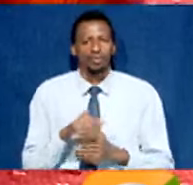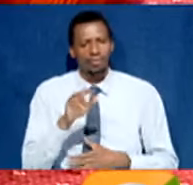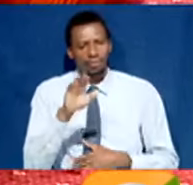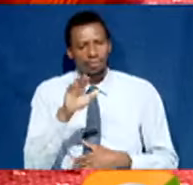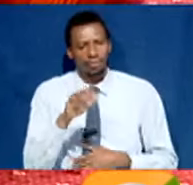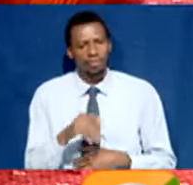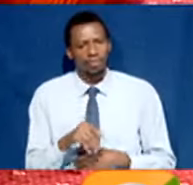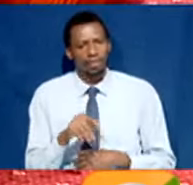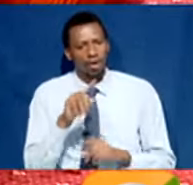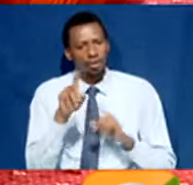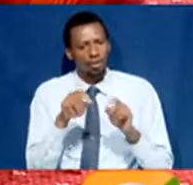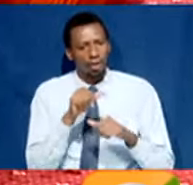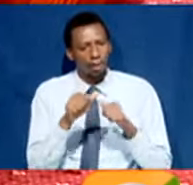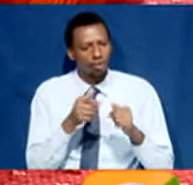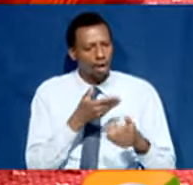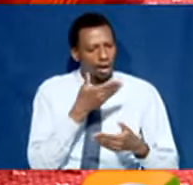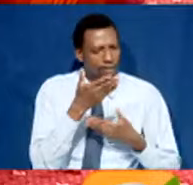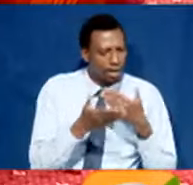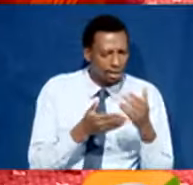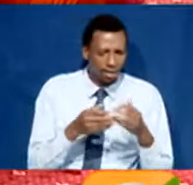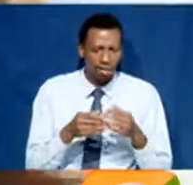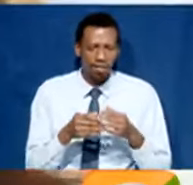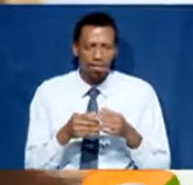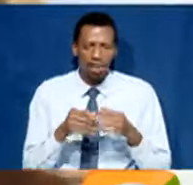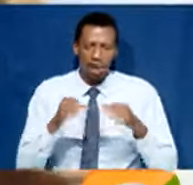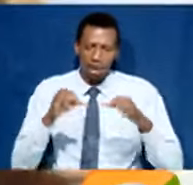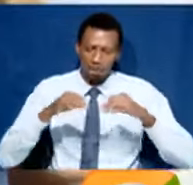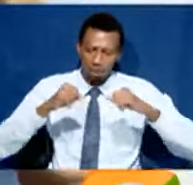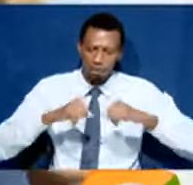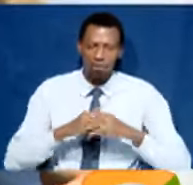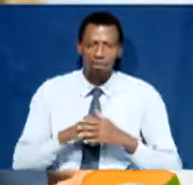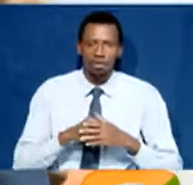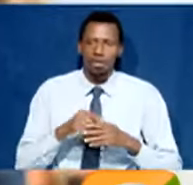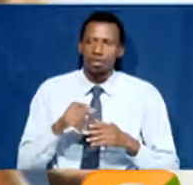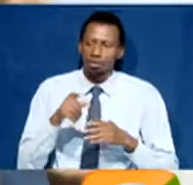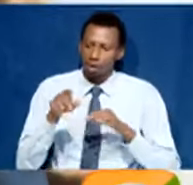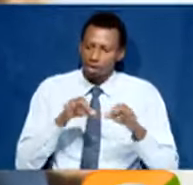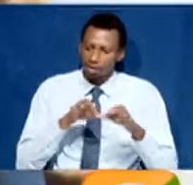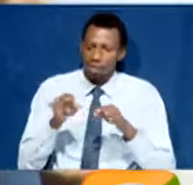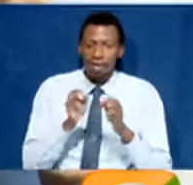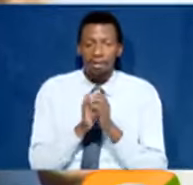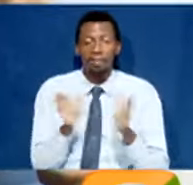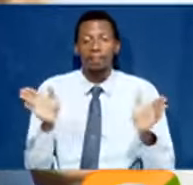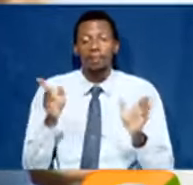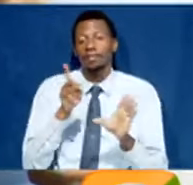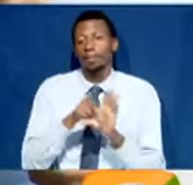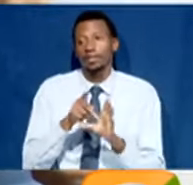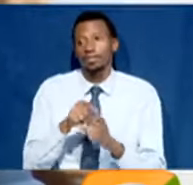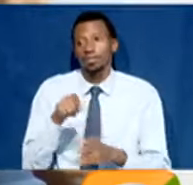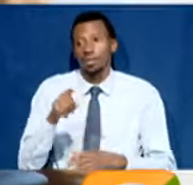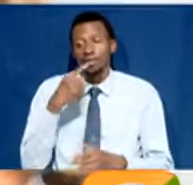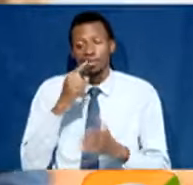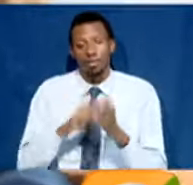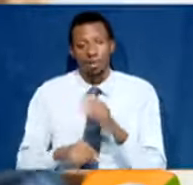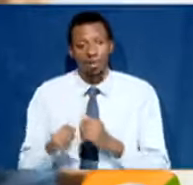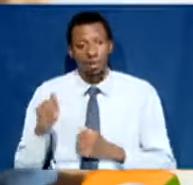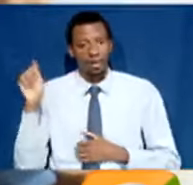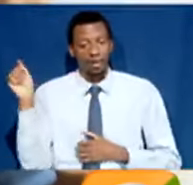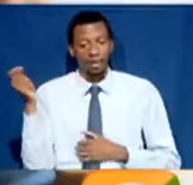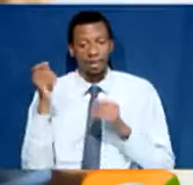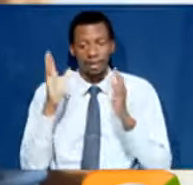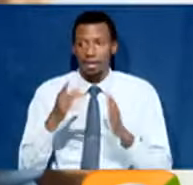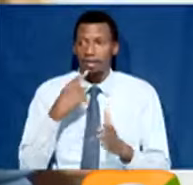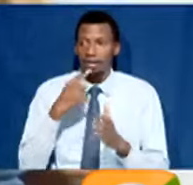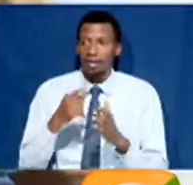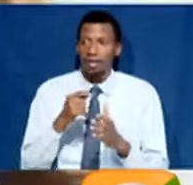is good that you highlight what happened at the public participation, and you say that Kenyans said they don't want it as it was structured that